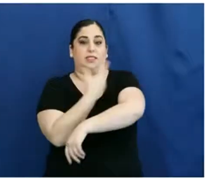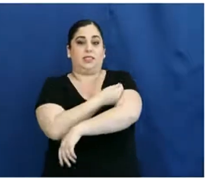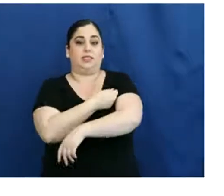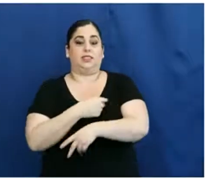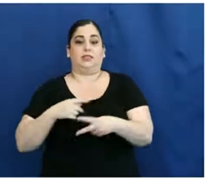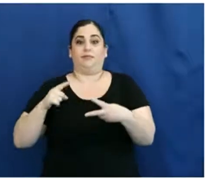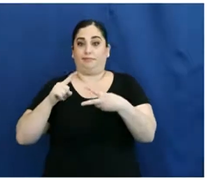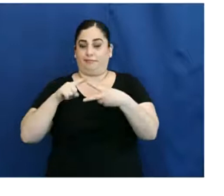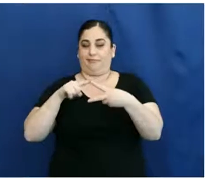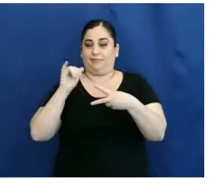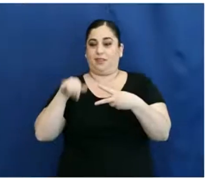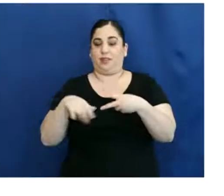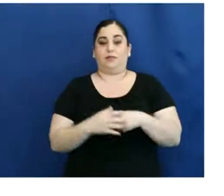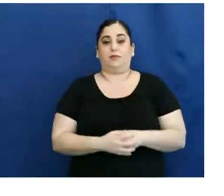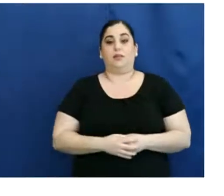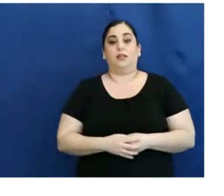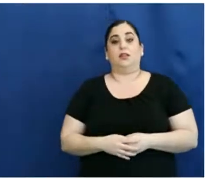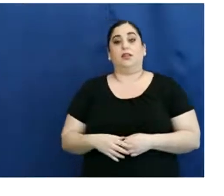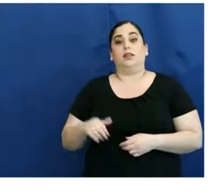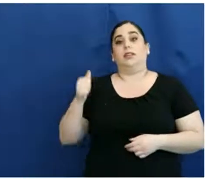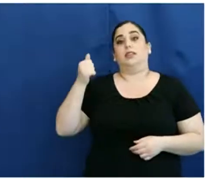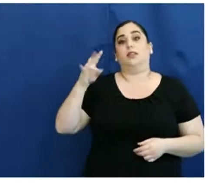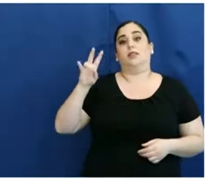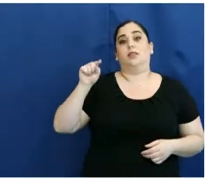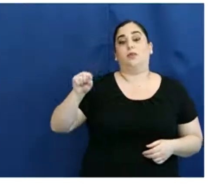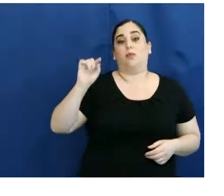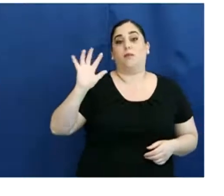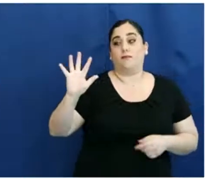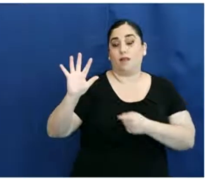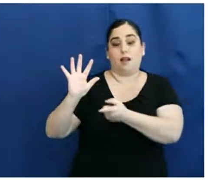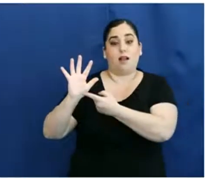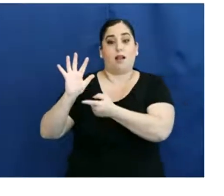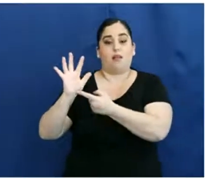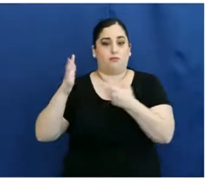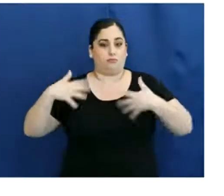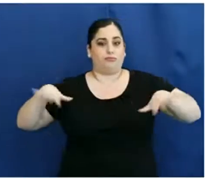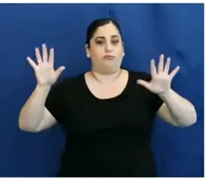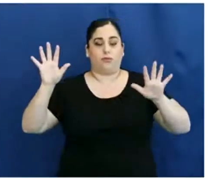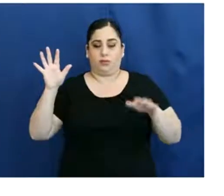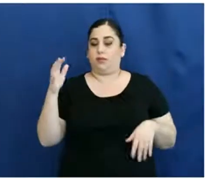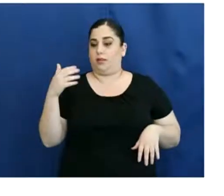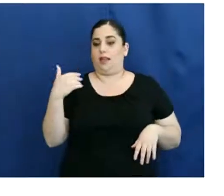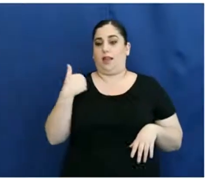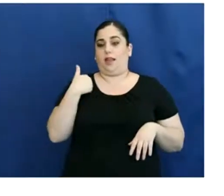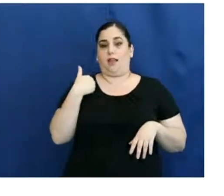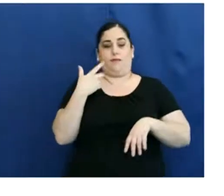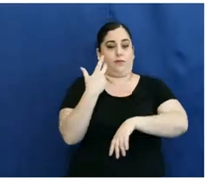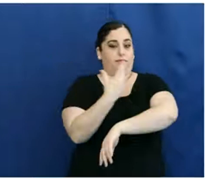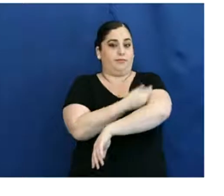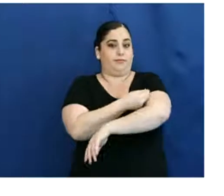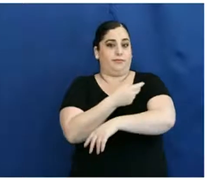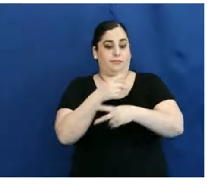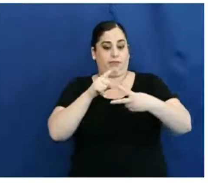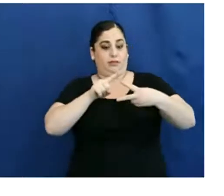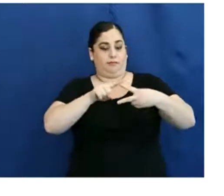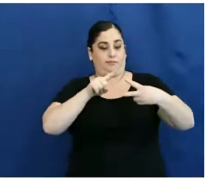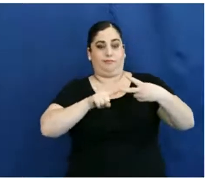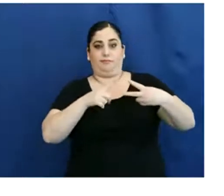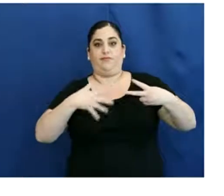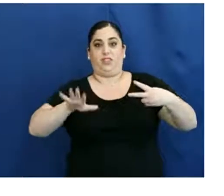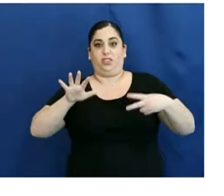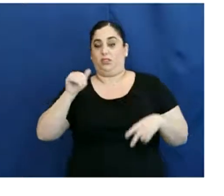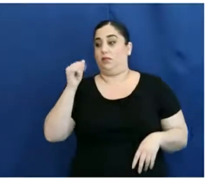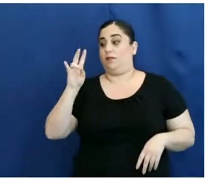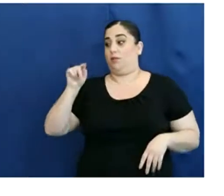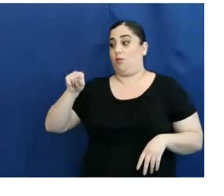fully vaccinated. We have not yet received any additional J&J vaccines. We are hopeful that we will soon, because we know that